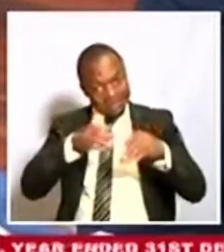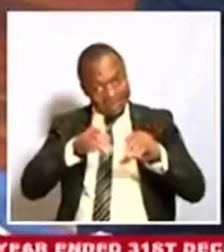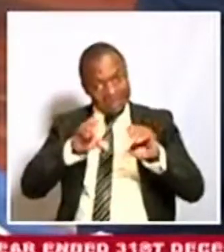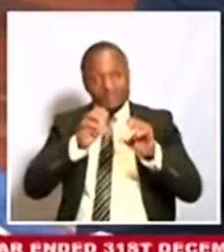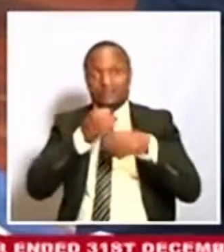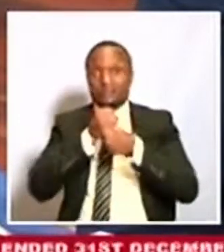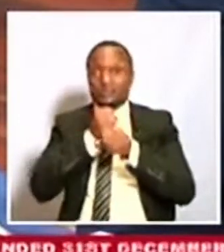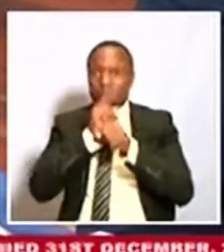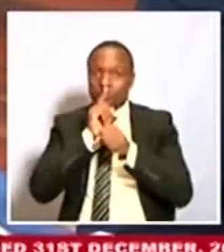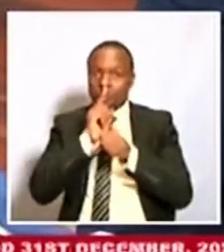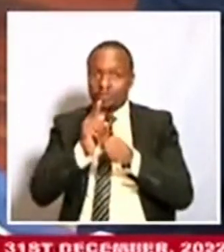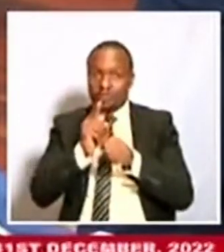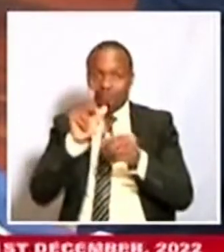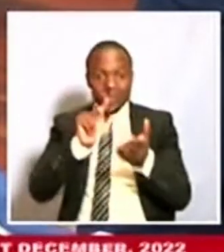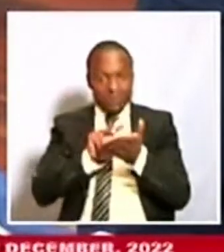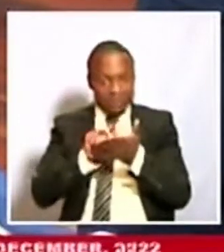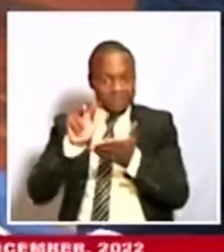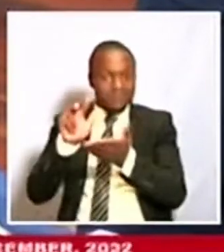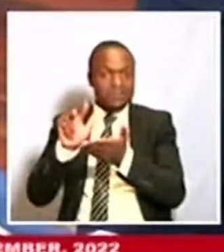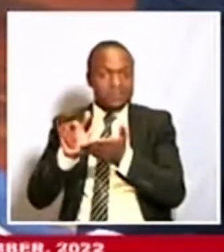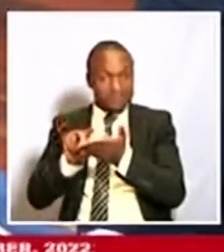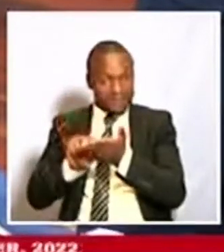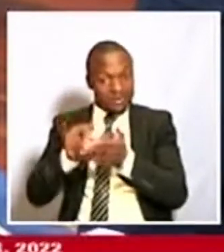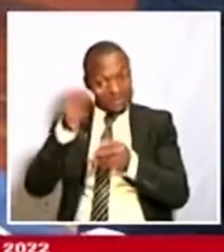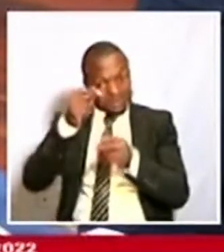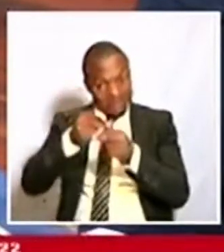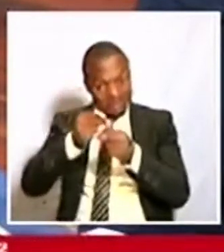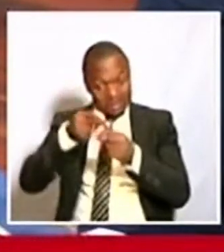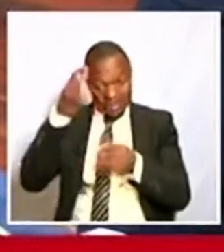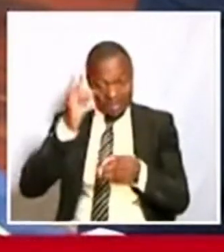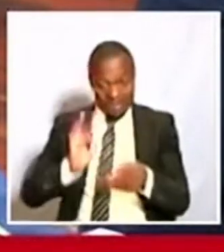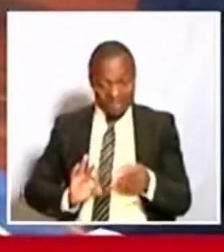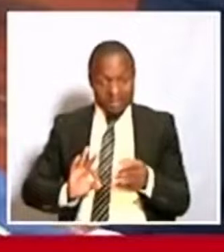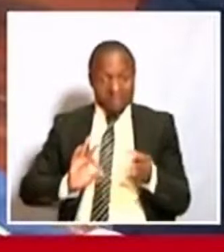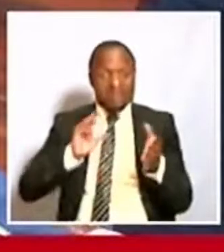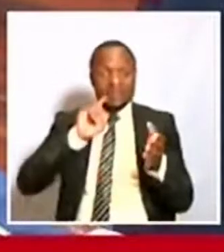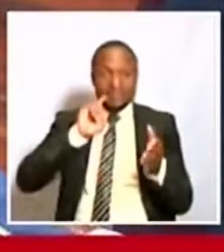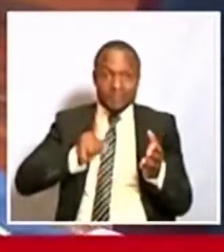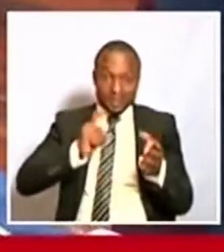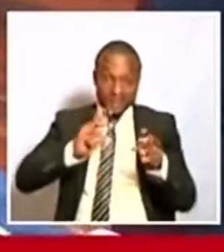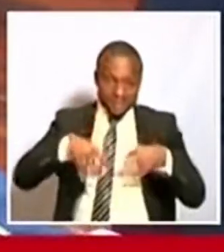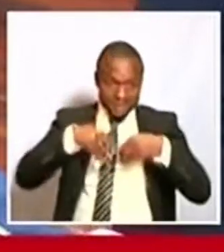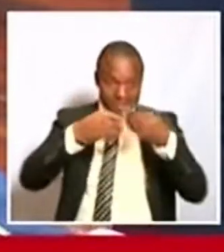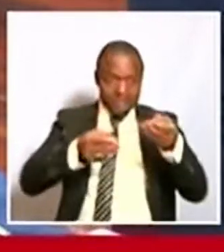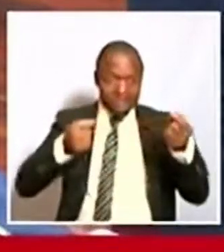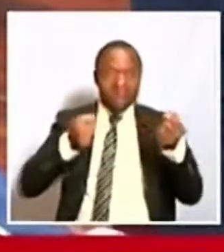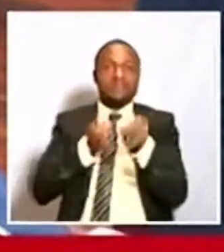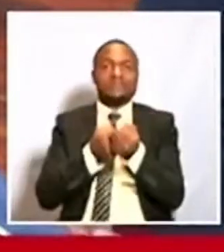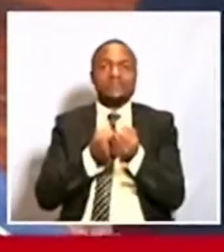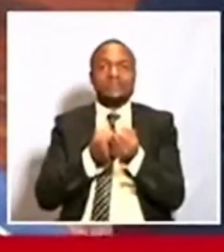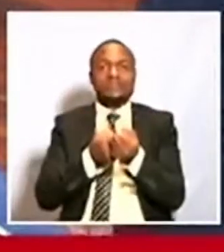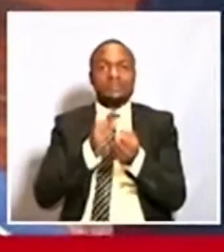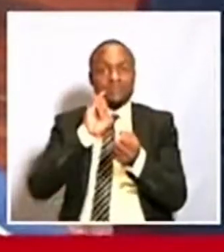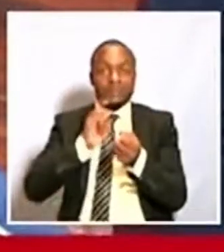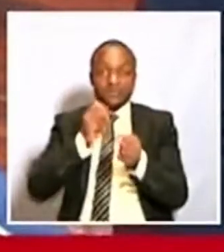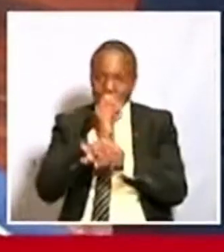ensure that only approved beneficiaries are paid for and availed for physical